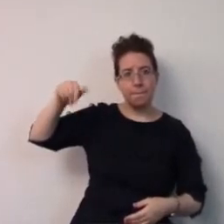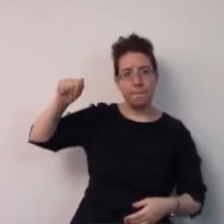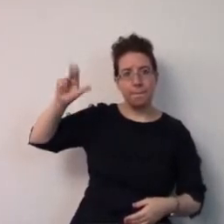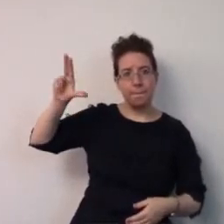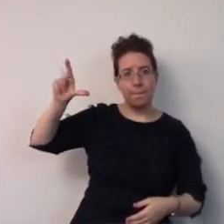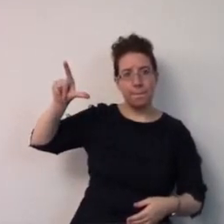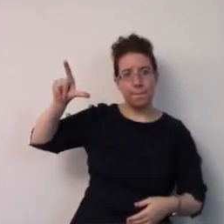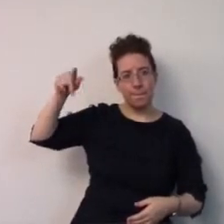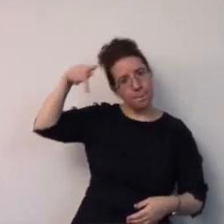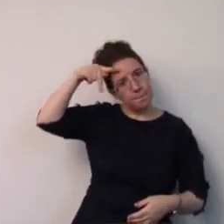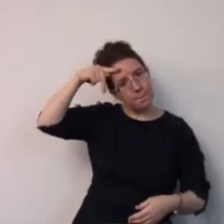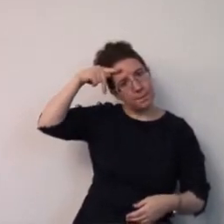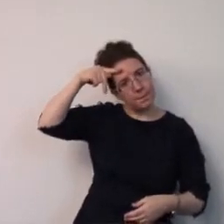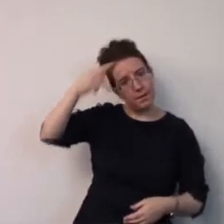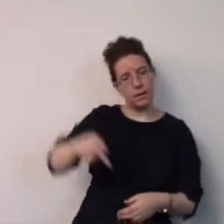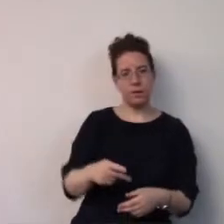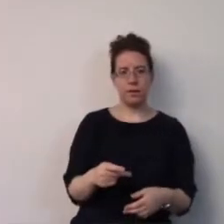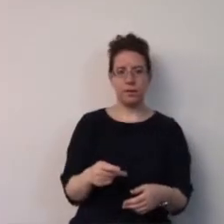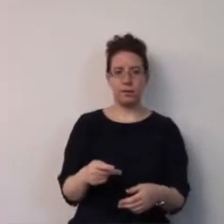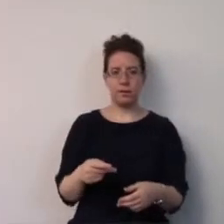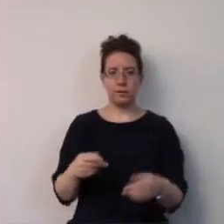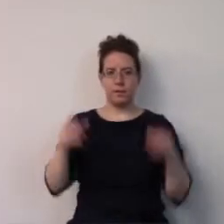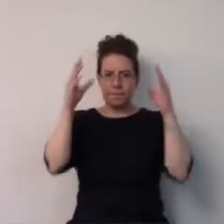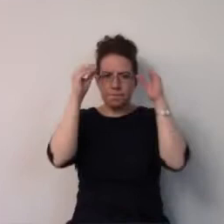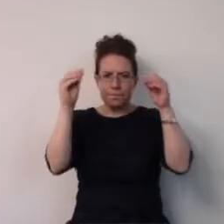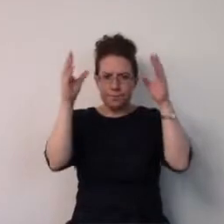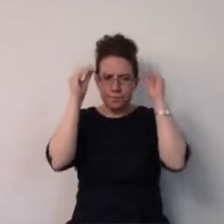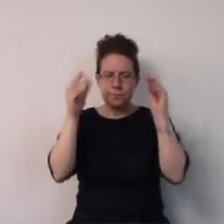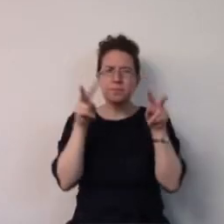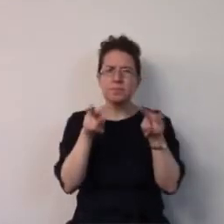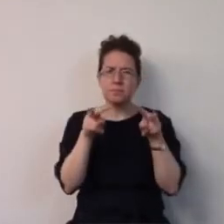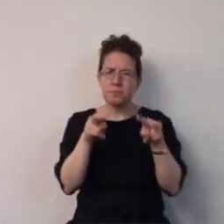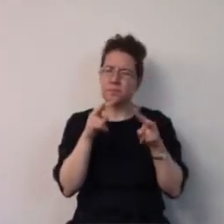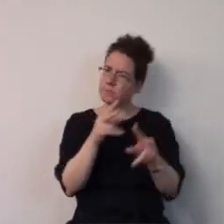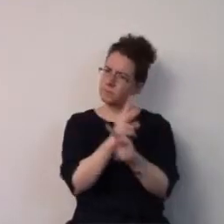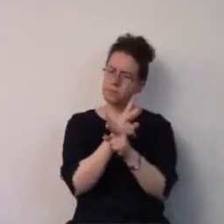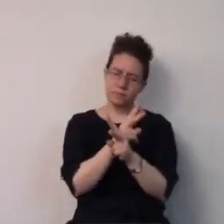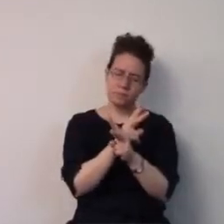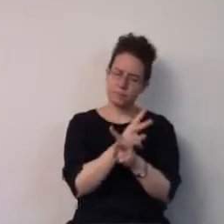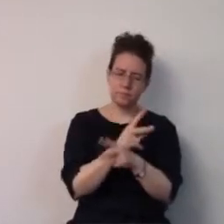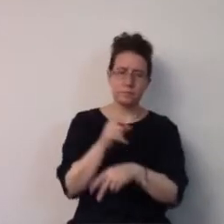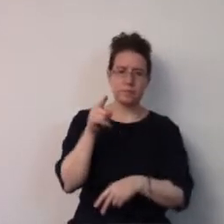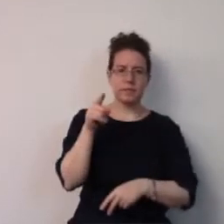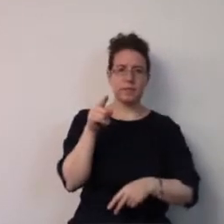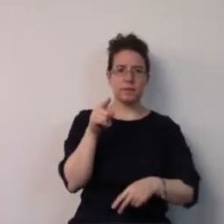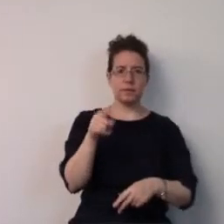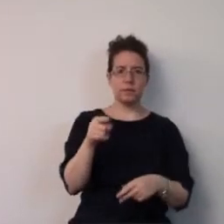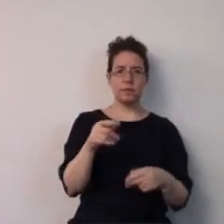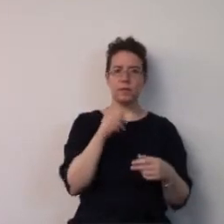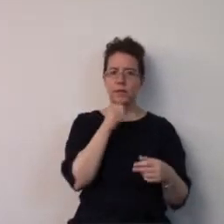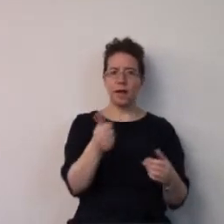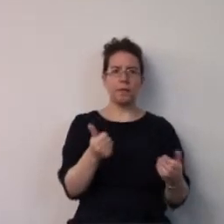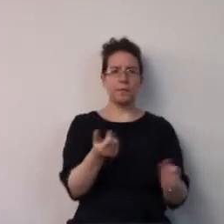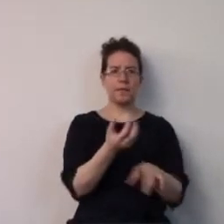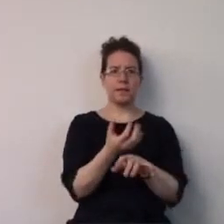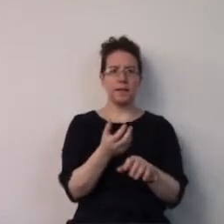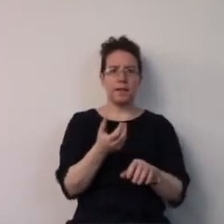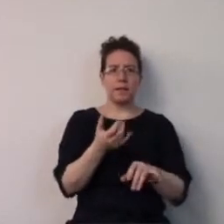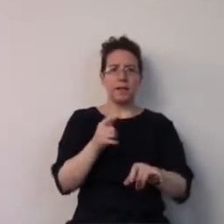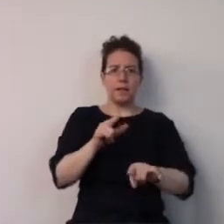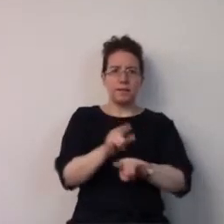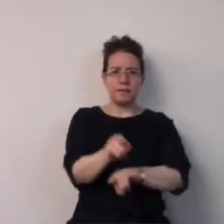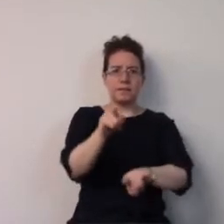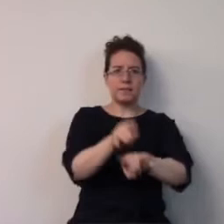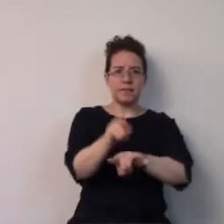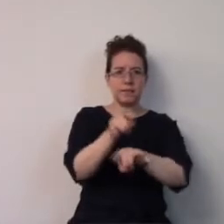and 4 of this chapter. Watch, Timothy. Yes. The Lord's done too much for you to be deceived,